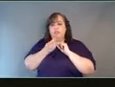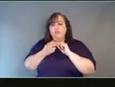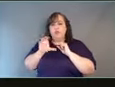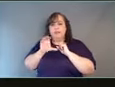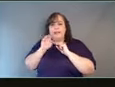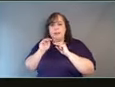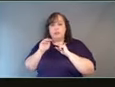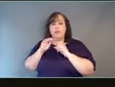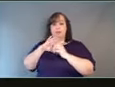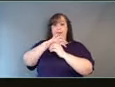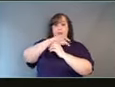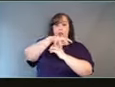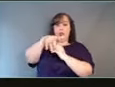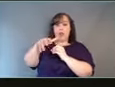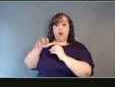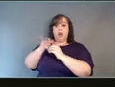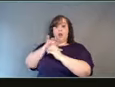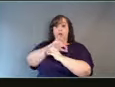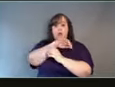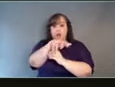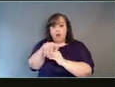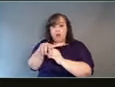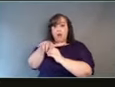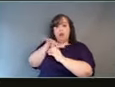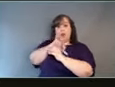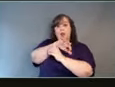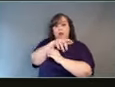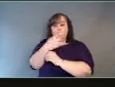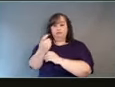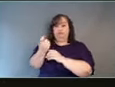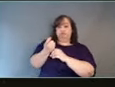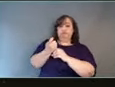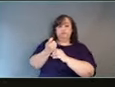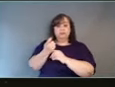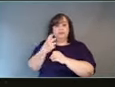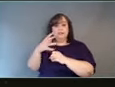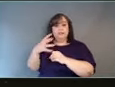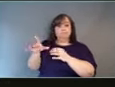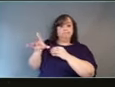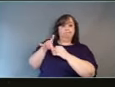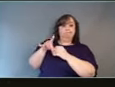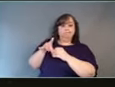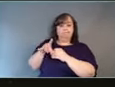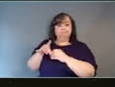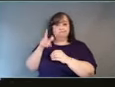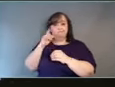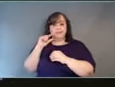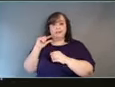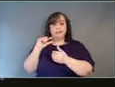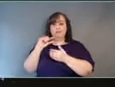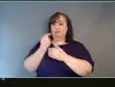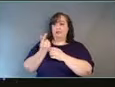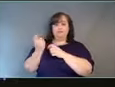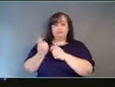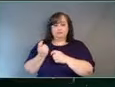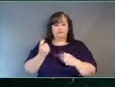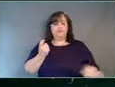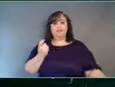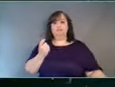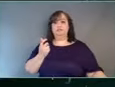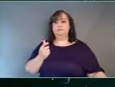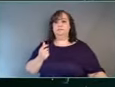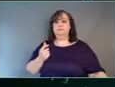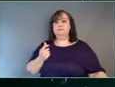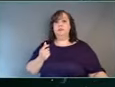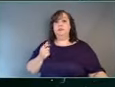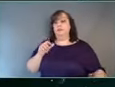weak gravitational field. It's a great question. Steve Johnson on YouTube asks, will we potentially be able